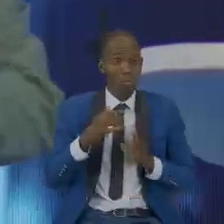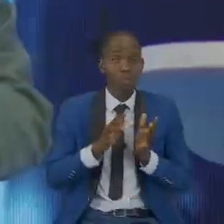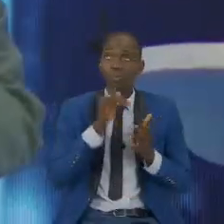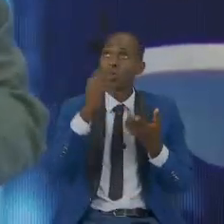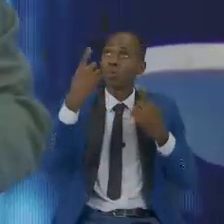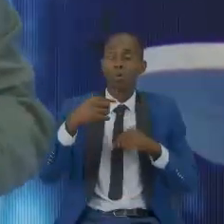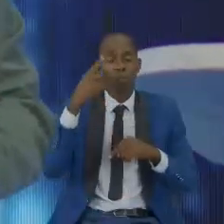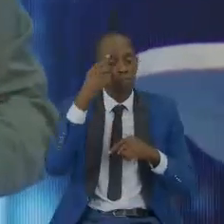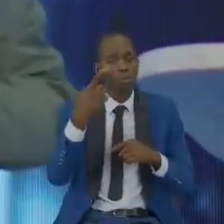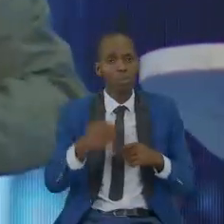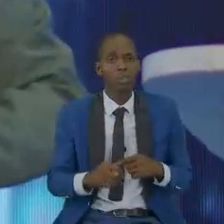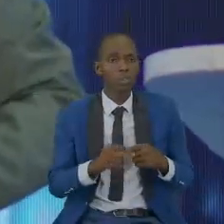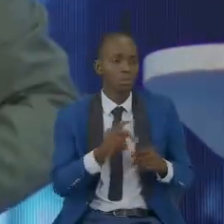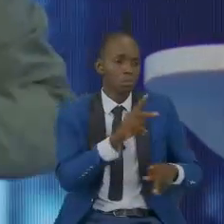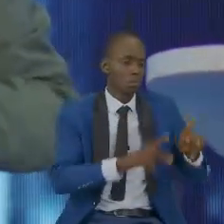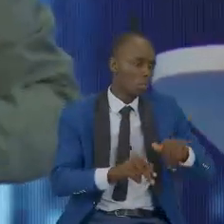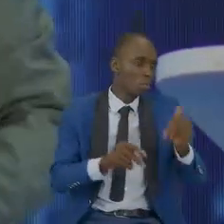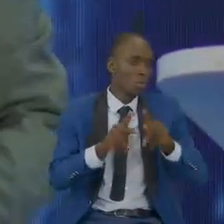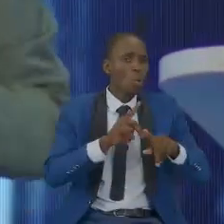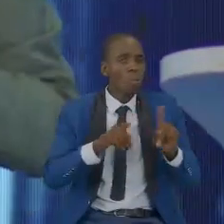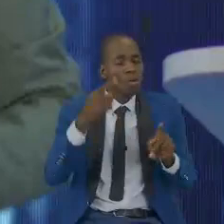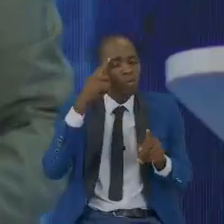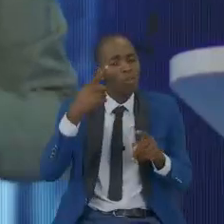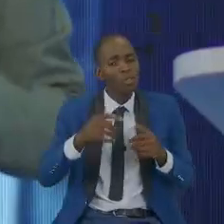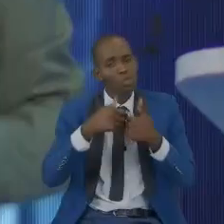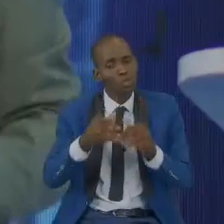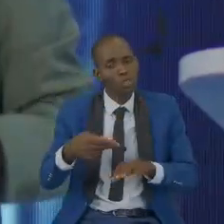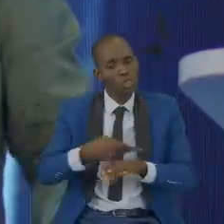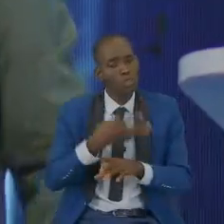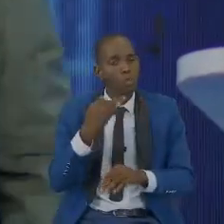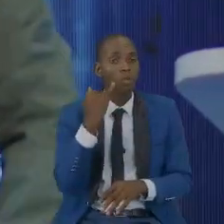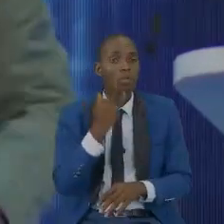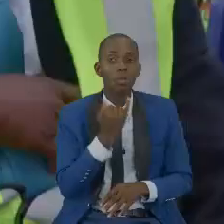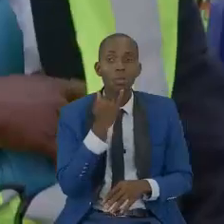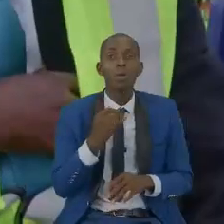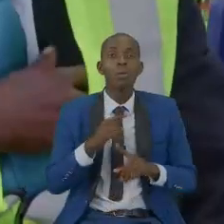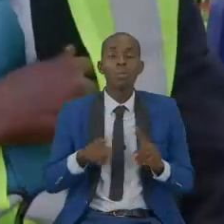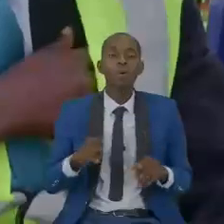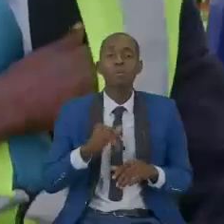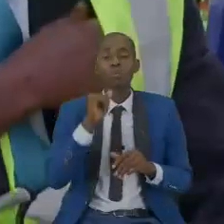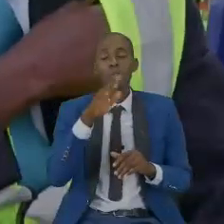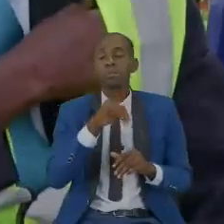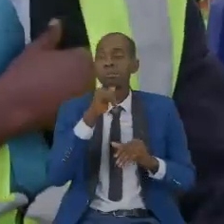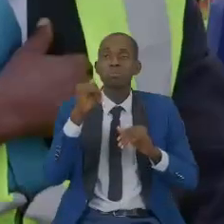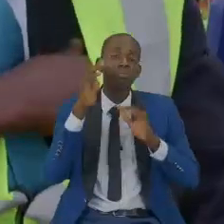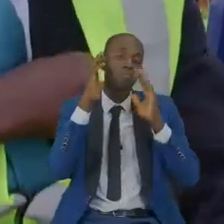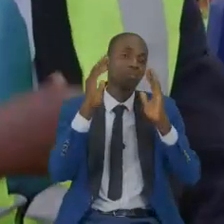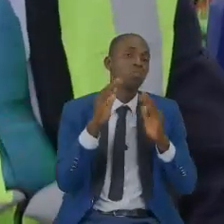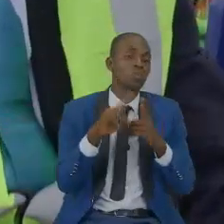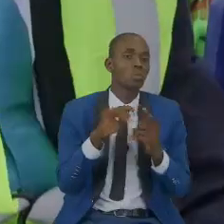after all that negative thing will not get into her heart. And she